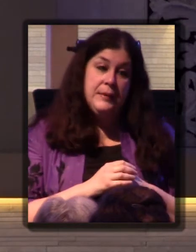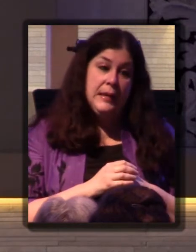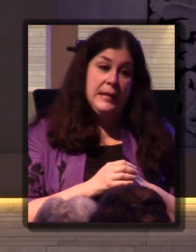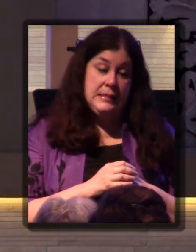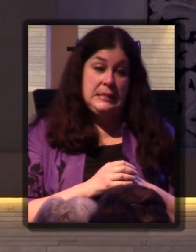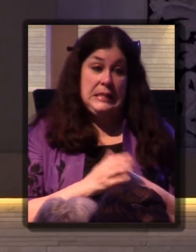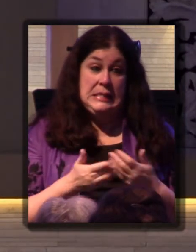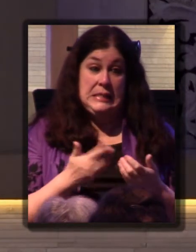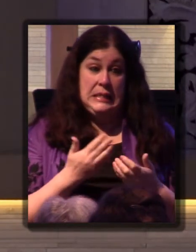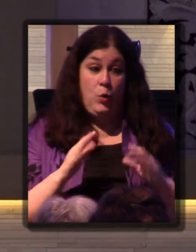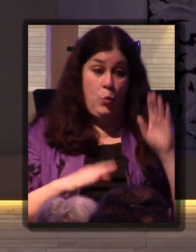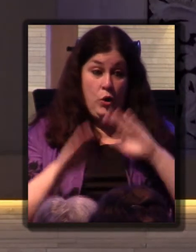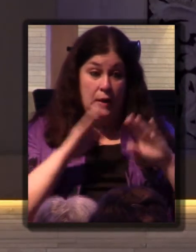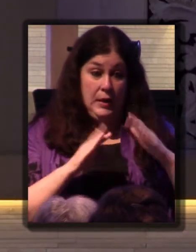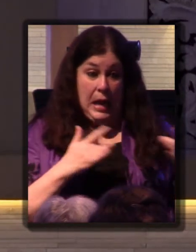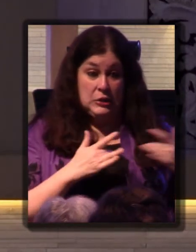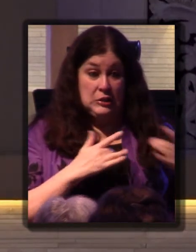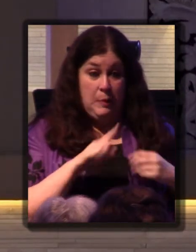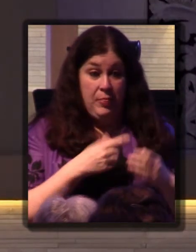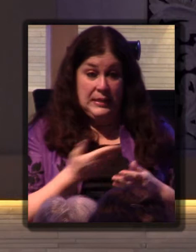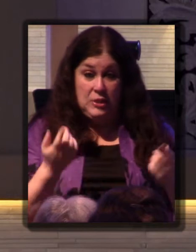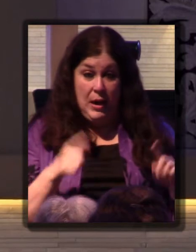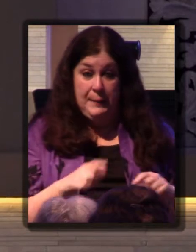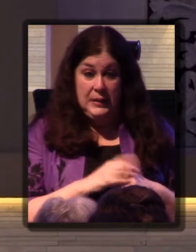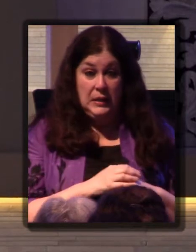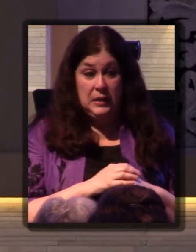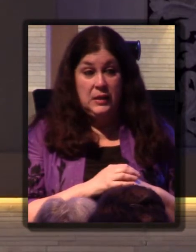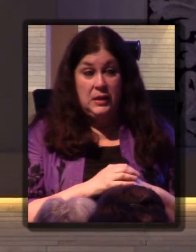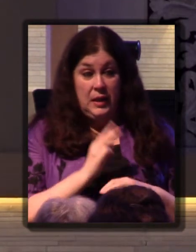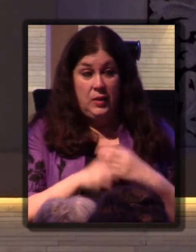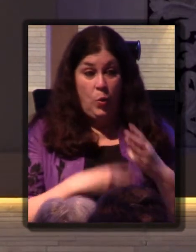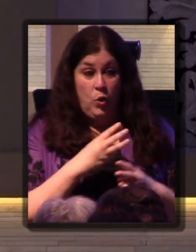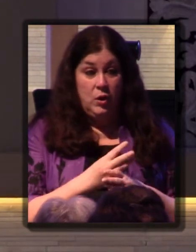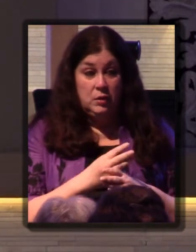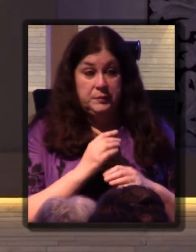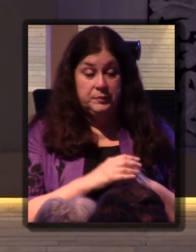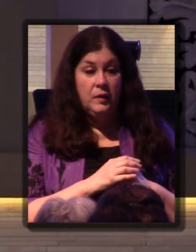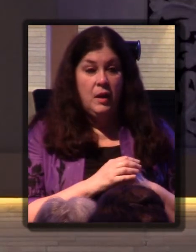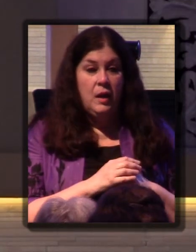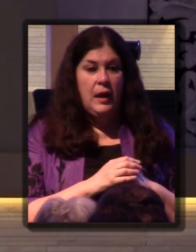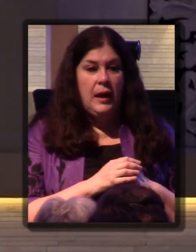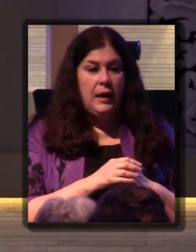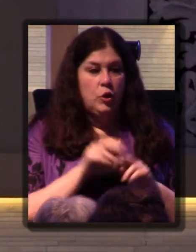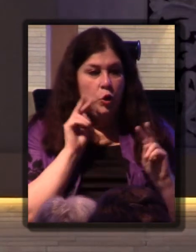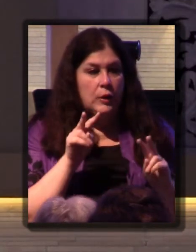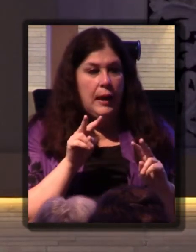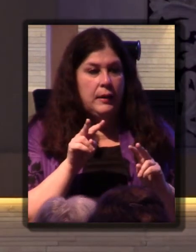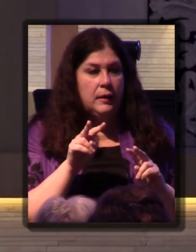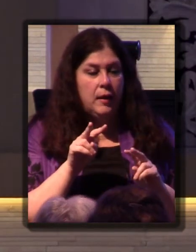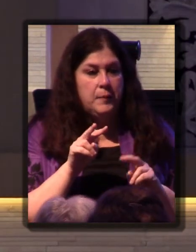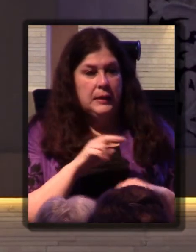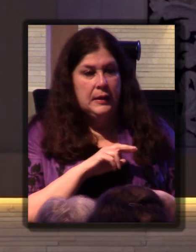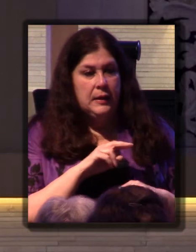get, it's easy to get anxious about the things that are going on in the world around us. And, you know, and you look at